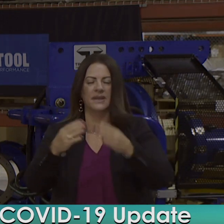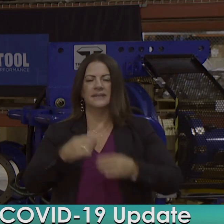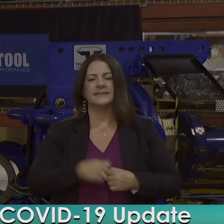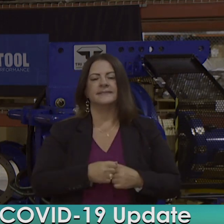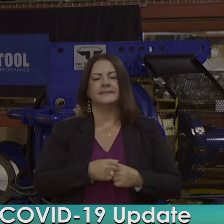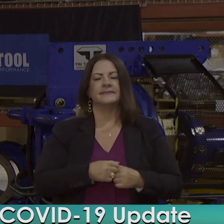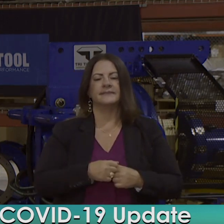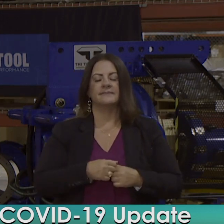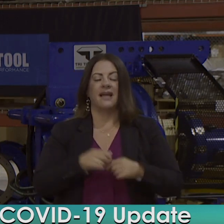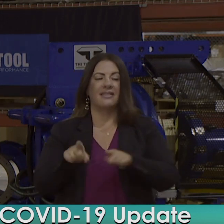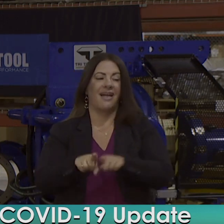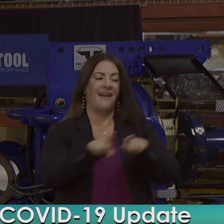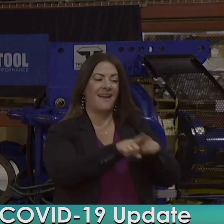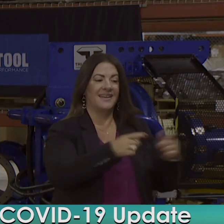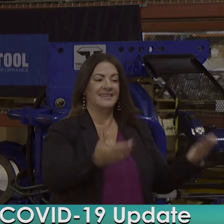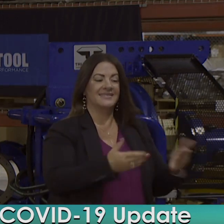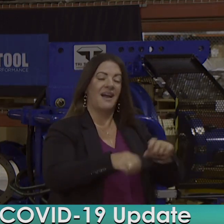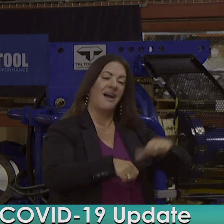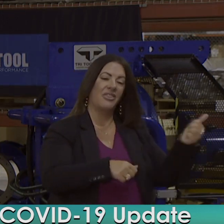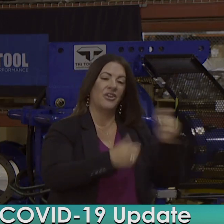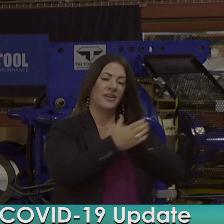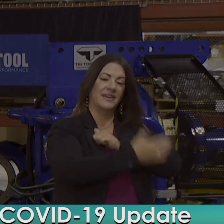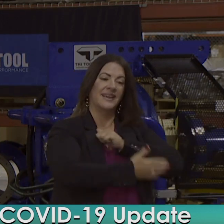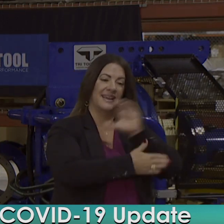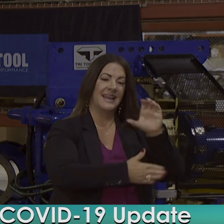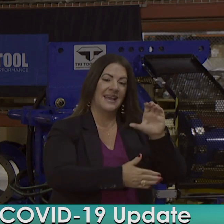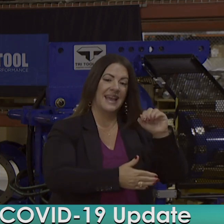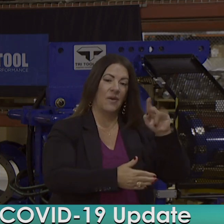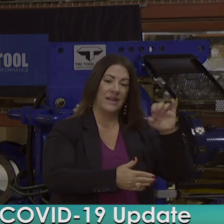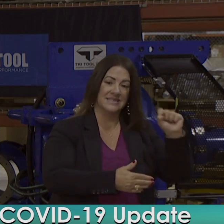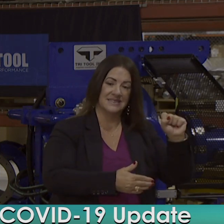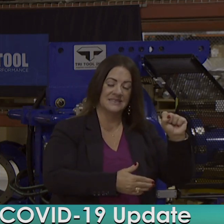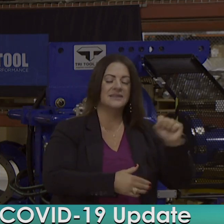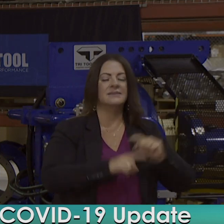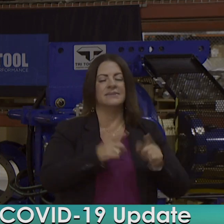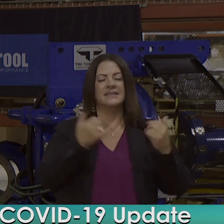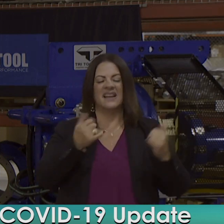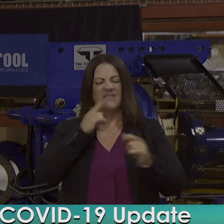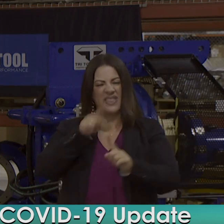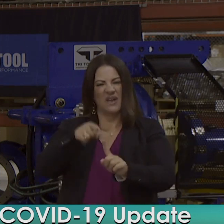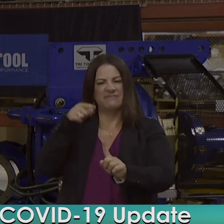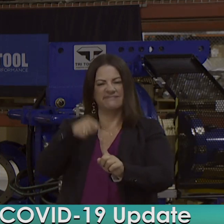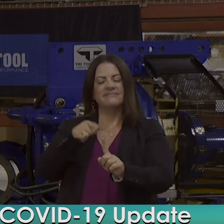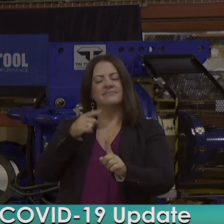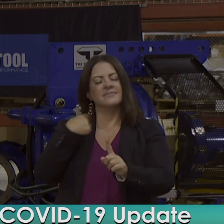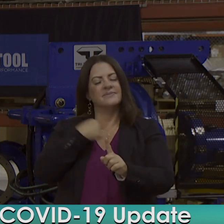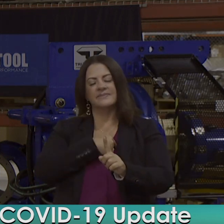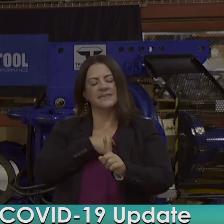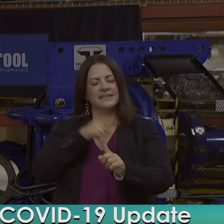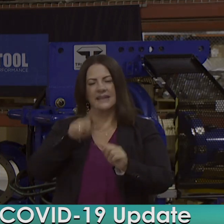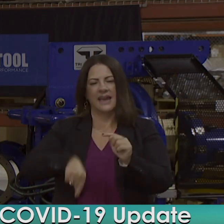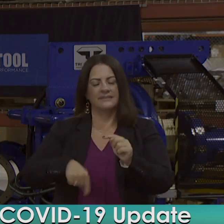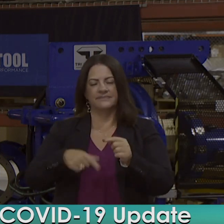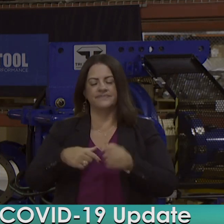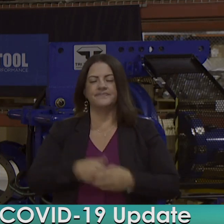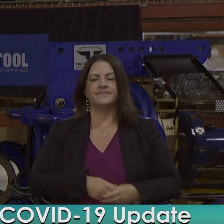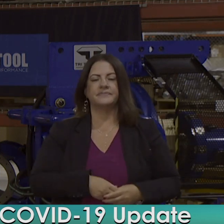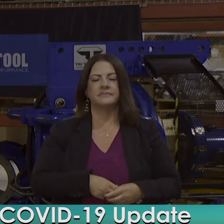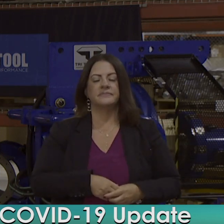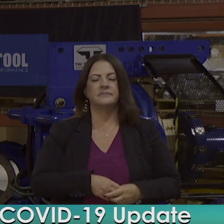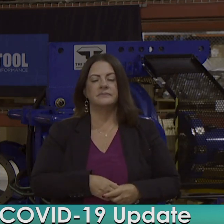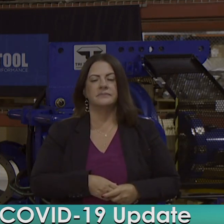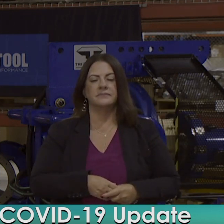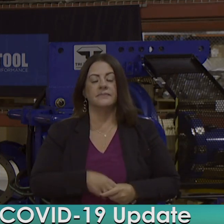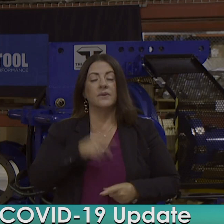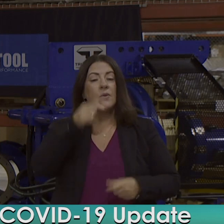state, but nonetheless, the conditions are such that it's time to pull back further. We have 2 OptumServe sites.